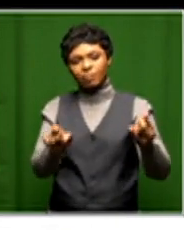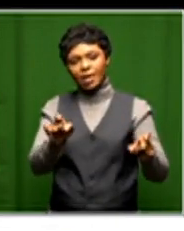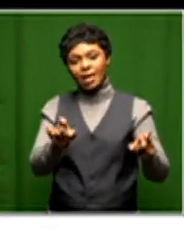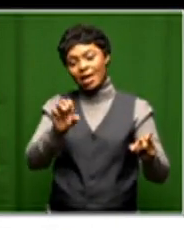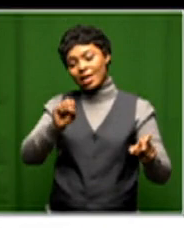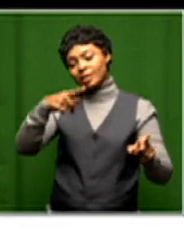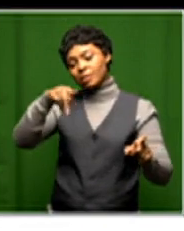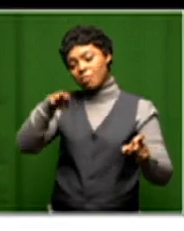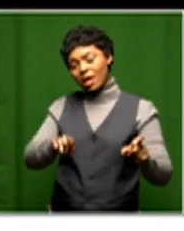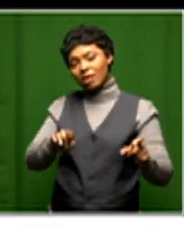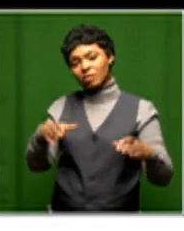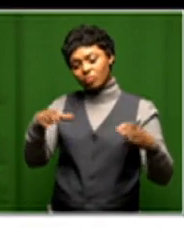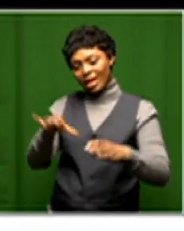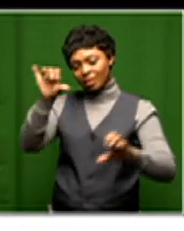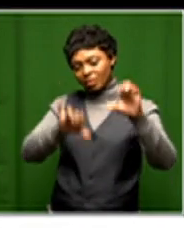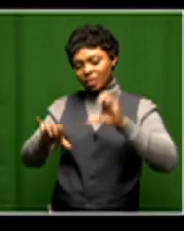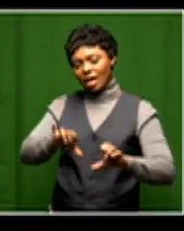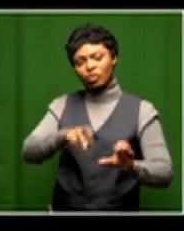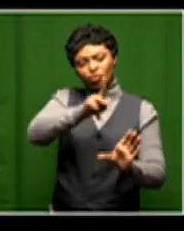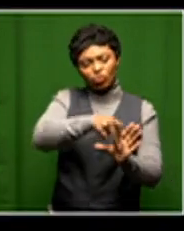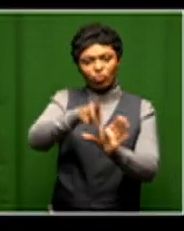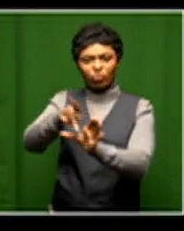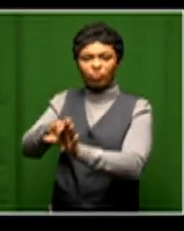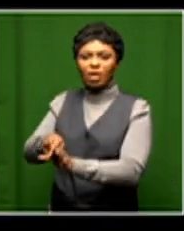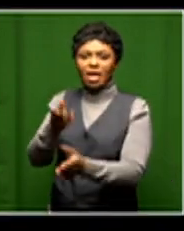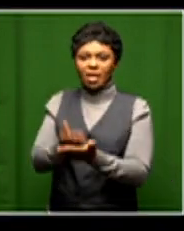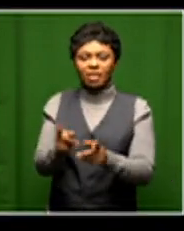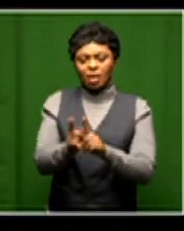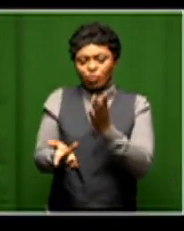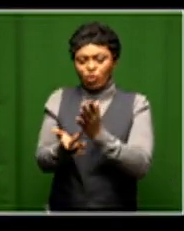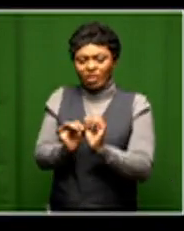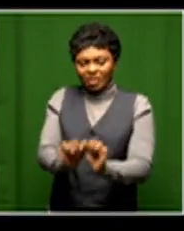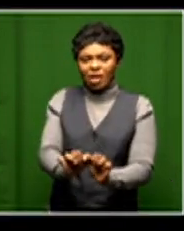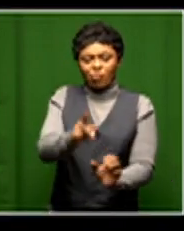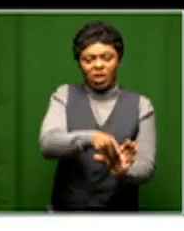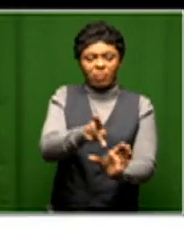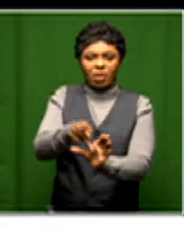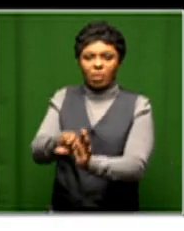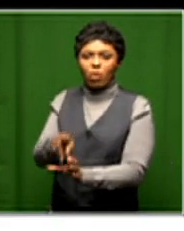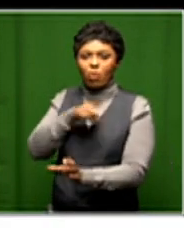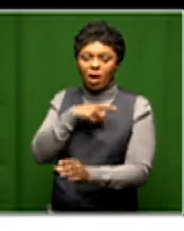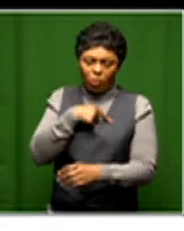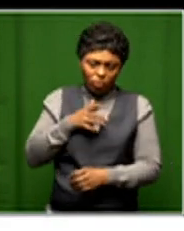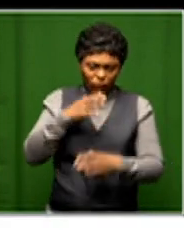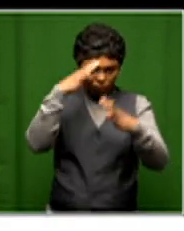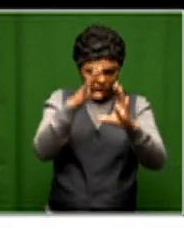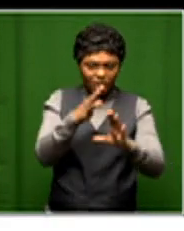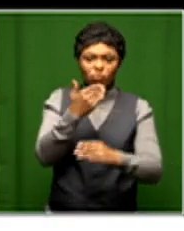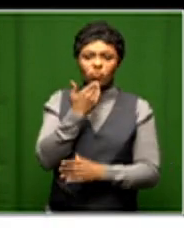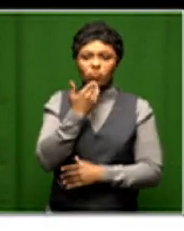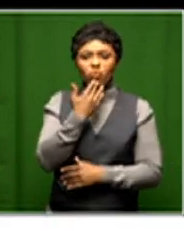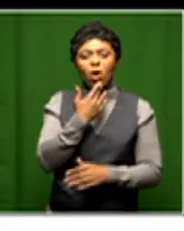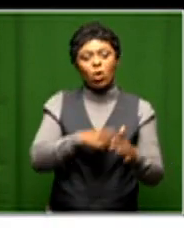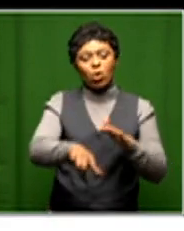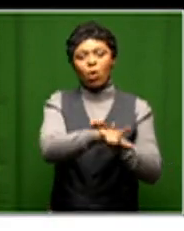take advantage of space technology and its associated benefits. I want to make sure that there is local participation. You see, at the moment,